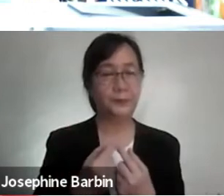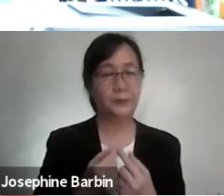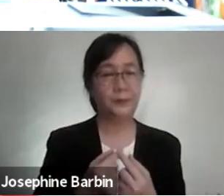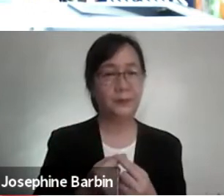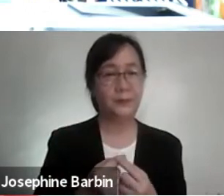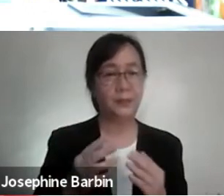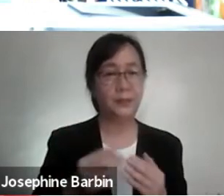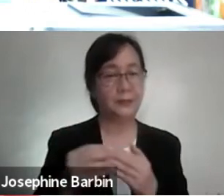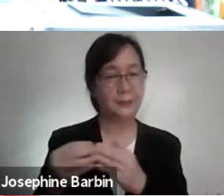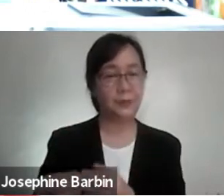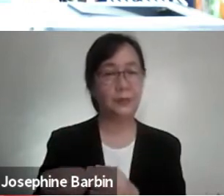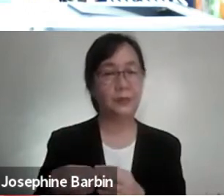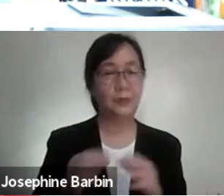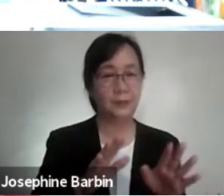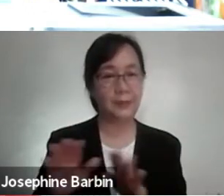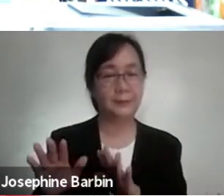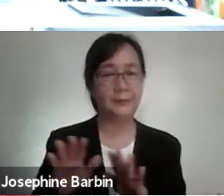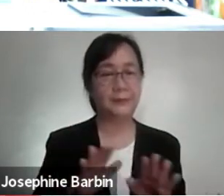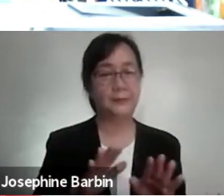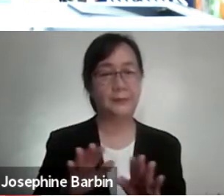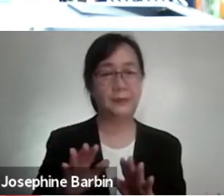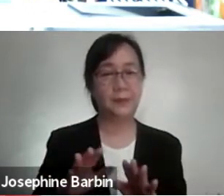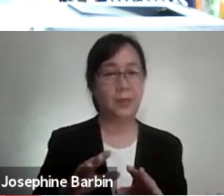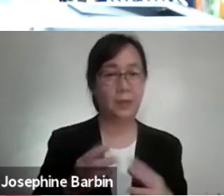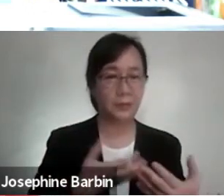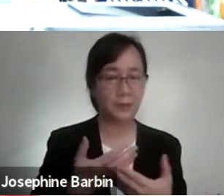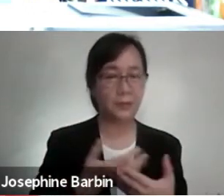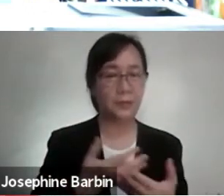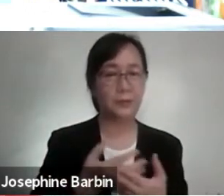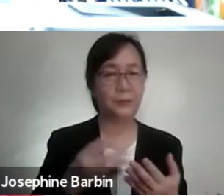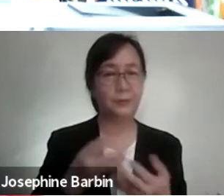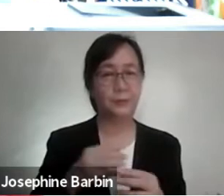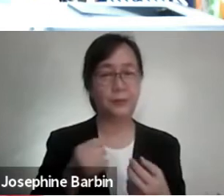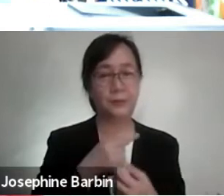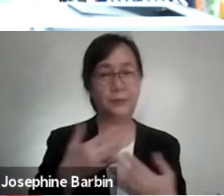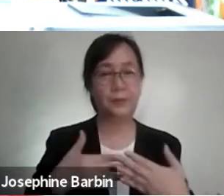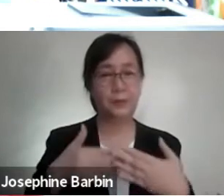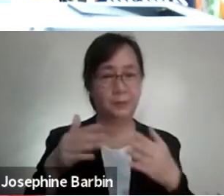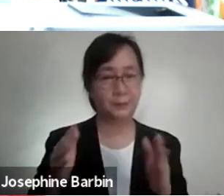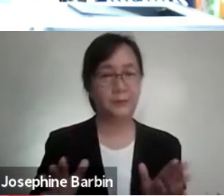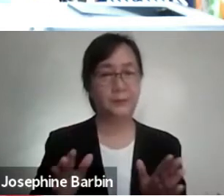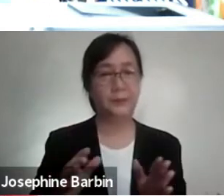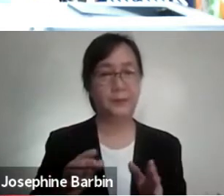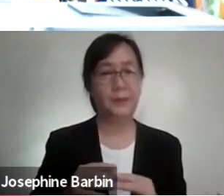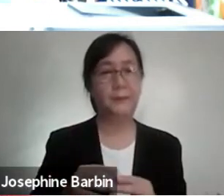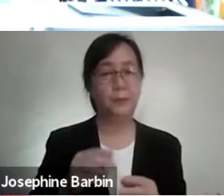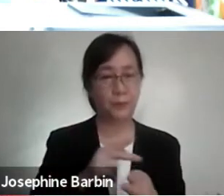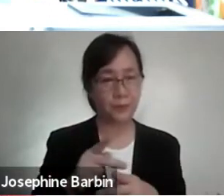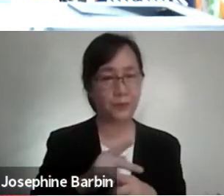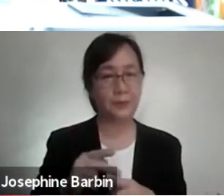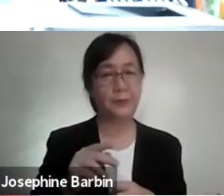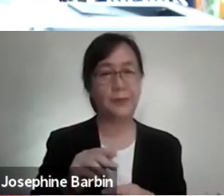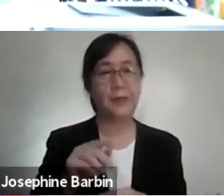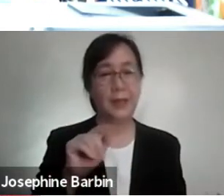lead in conducting the children's consultation for the development of General Comment. And so today's Professor Amanda